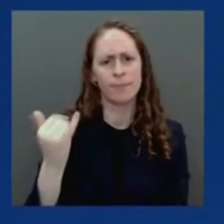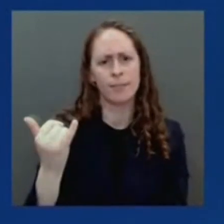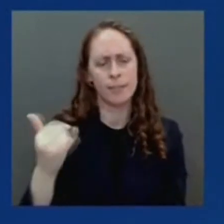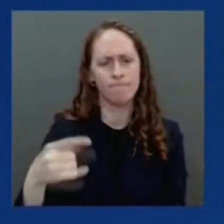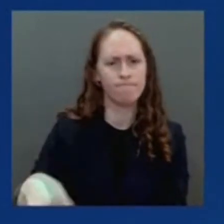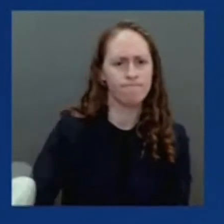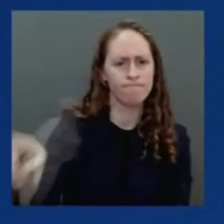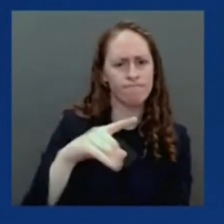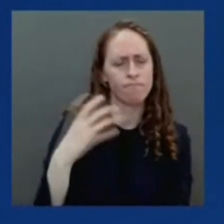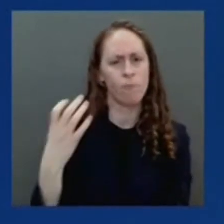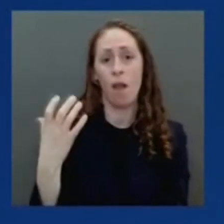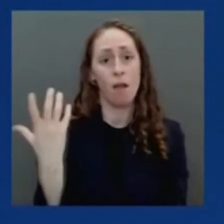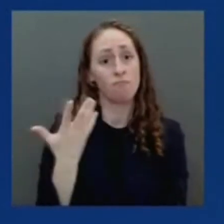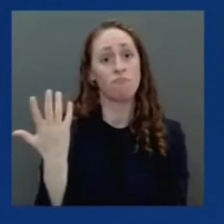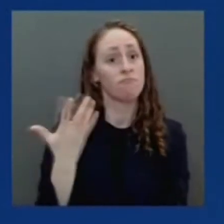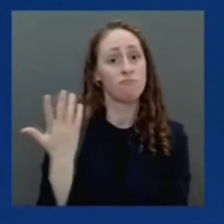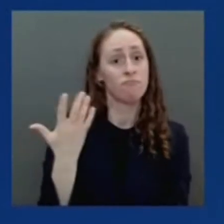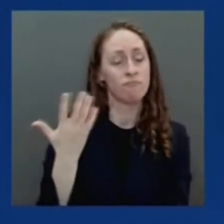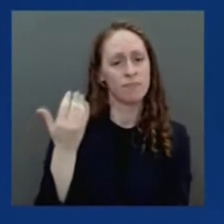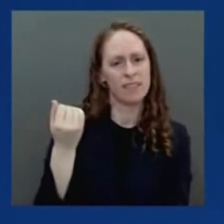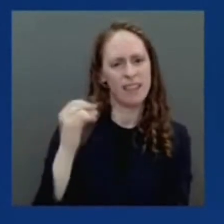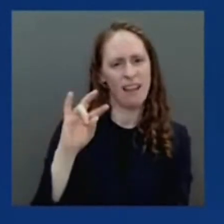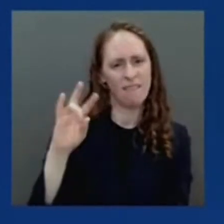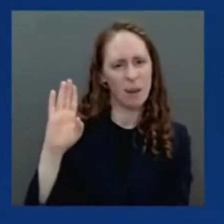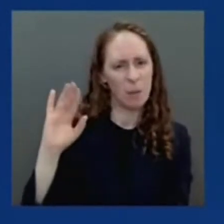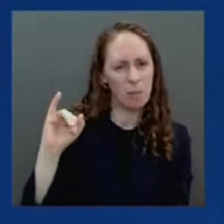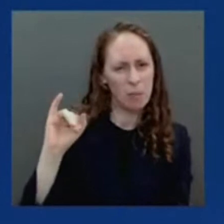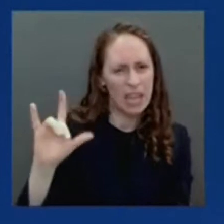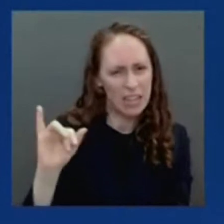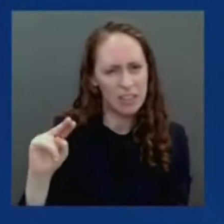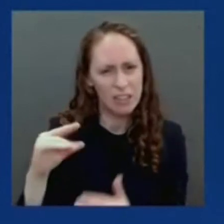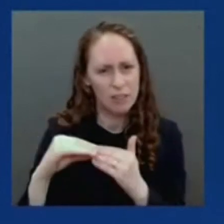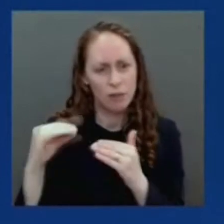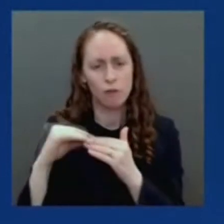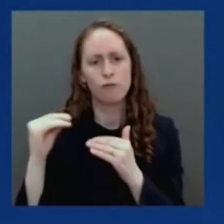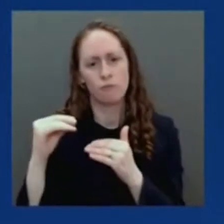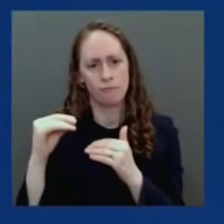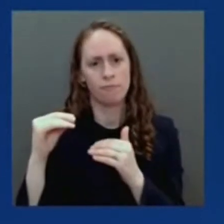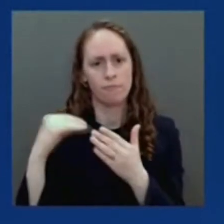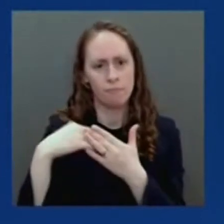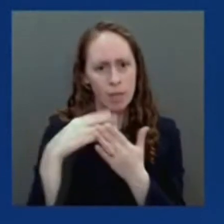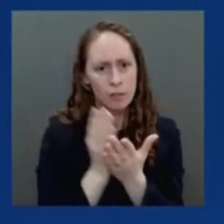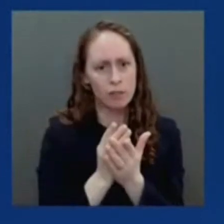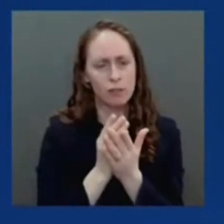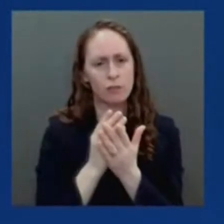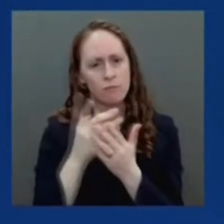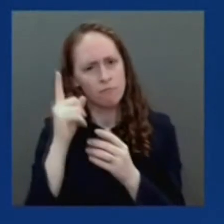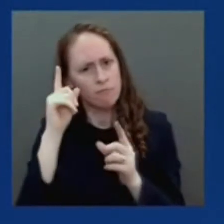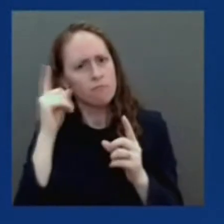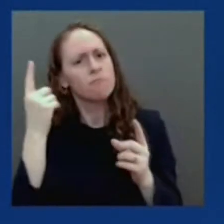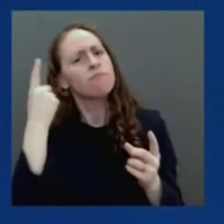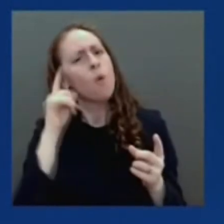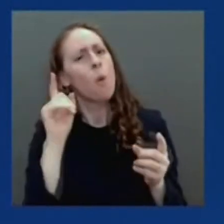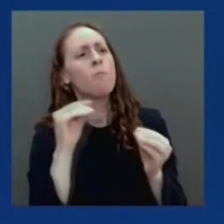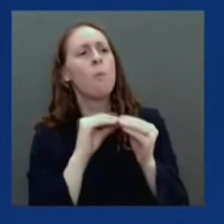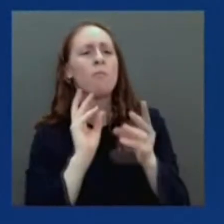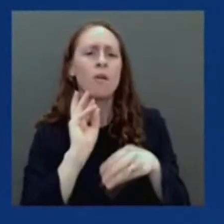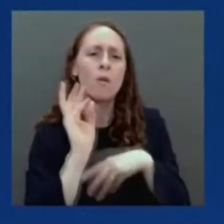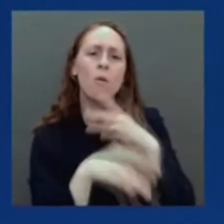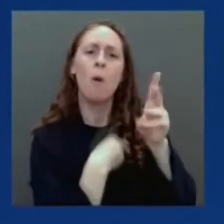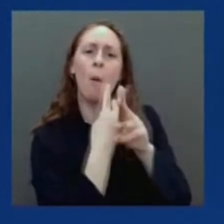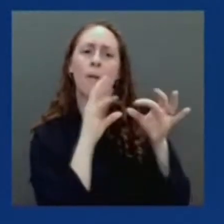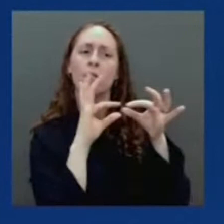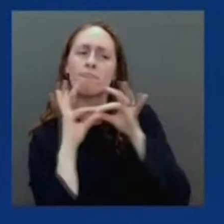package for global vaccinations and other aspects of the global response. I'm wondering if the White House supports that, and